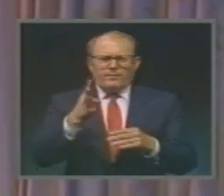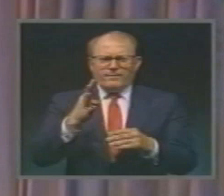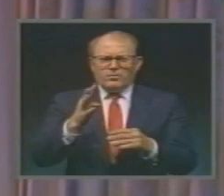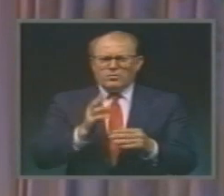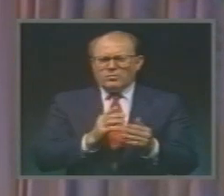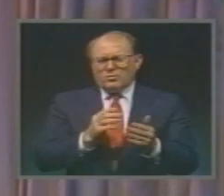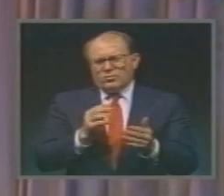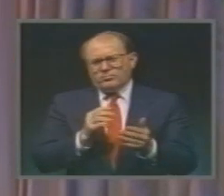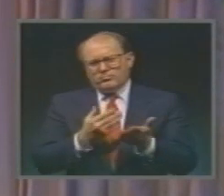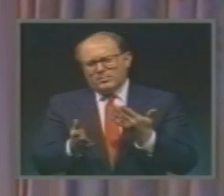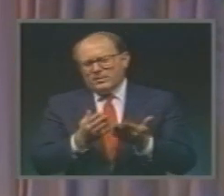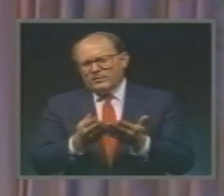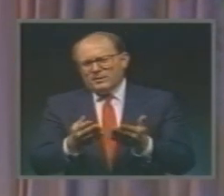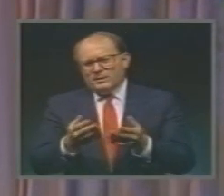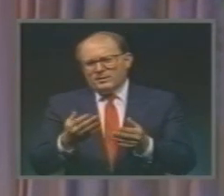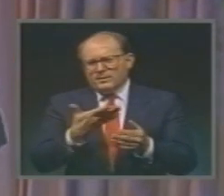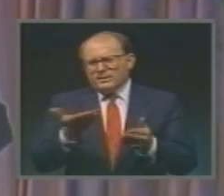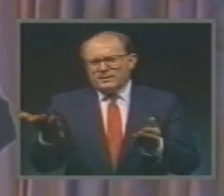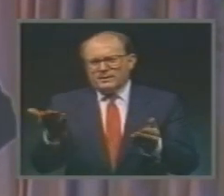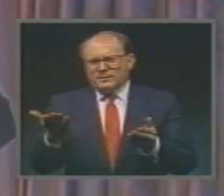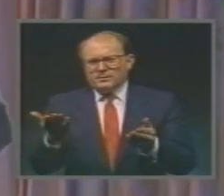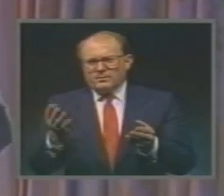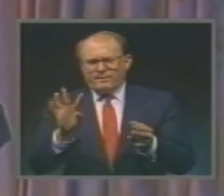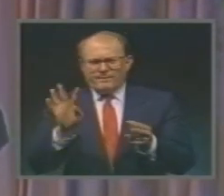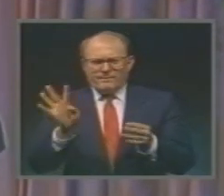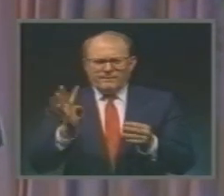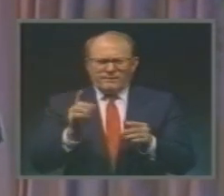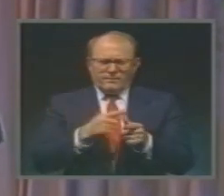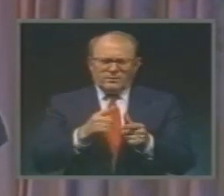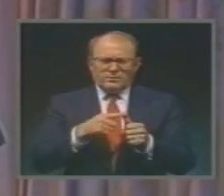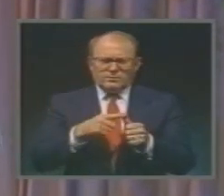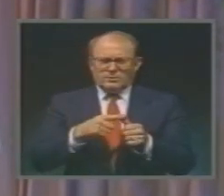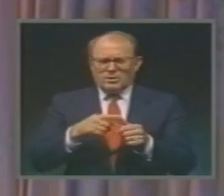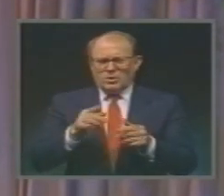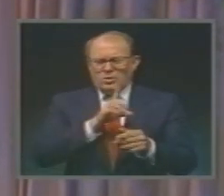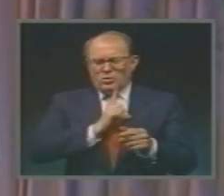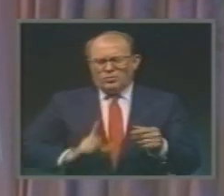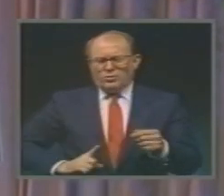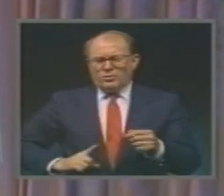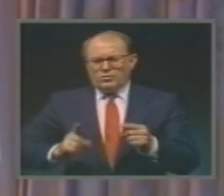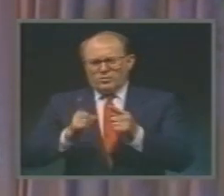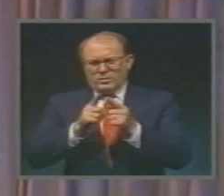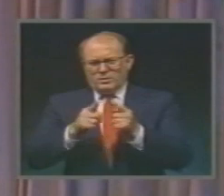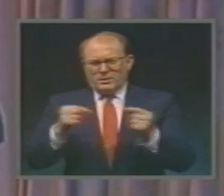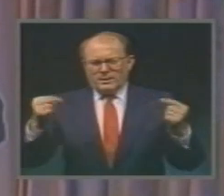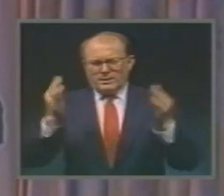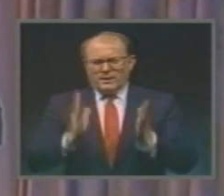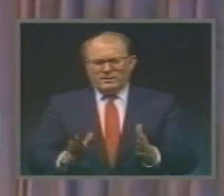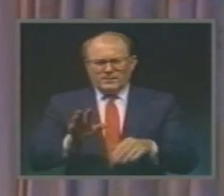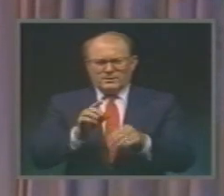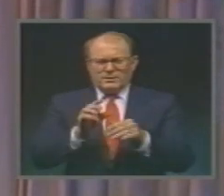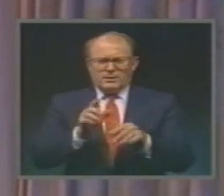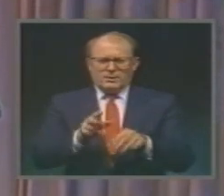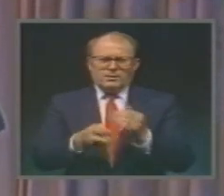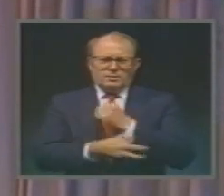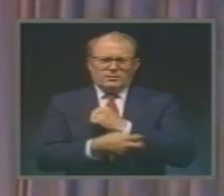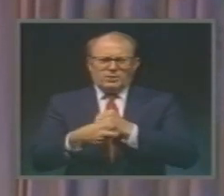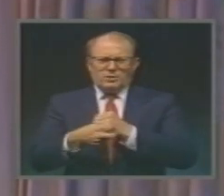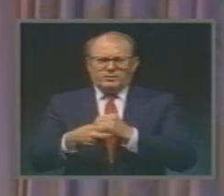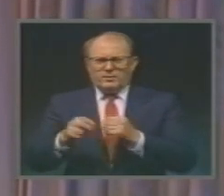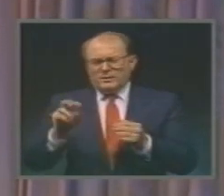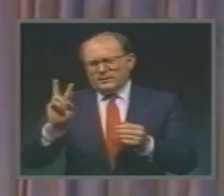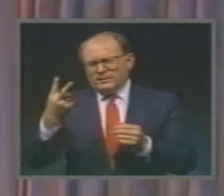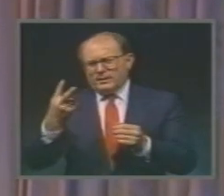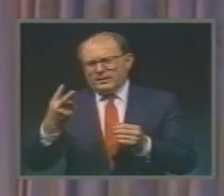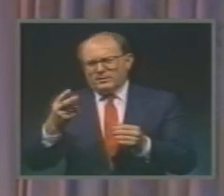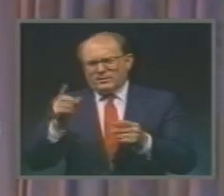real possibilities. Number one, the Lord's enemies stole the body. Two, his friends removed it